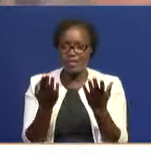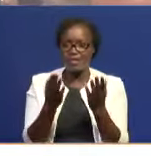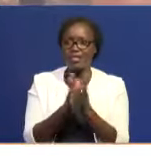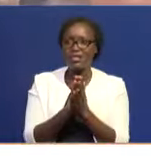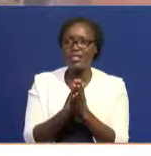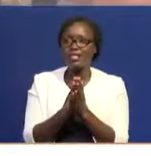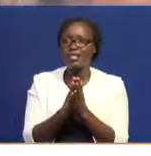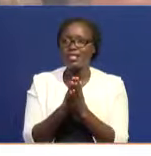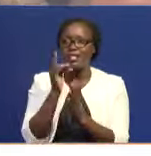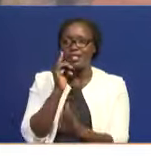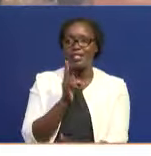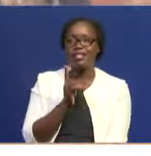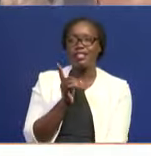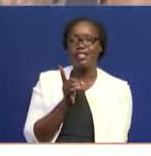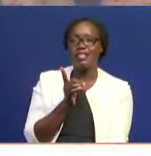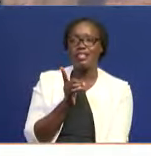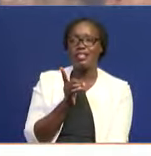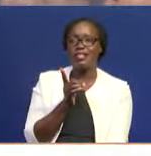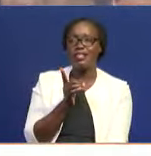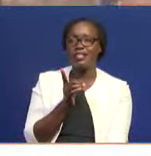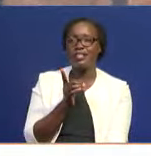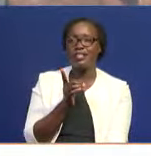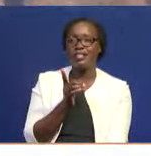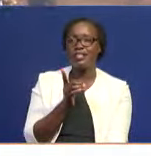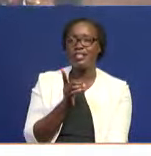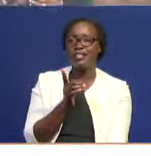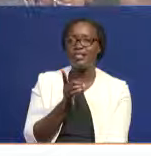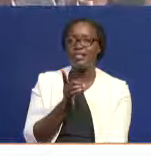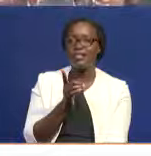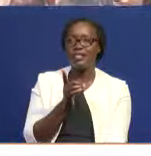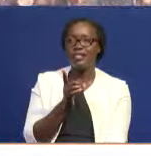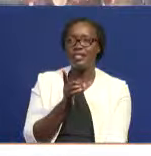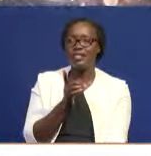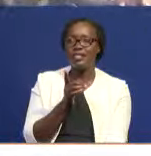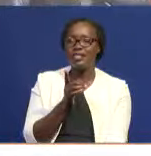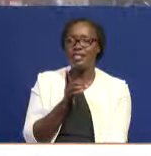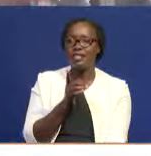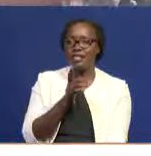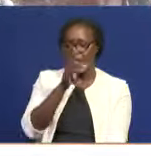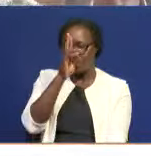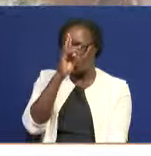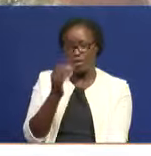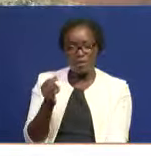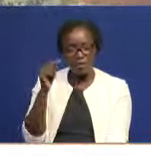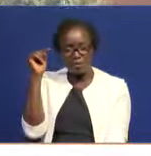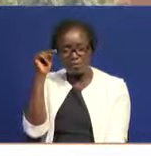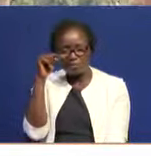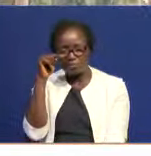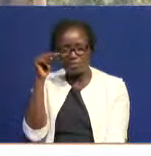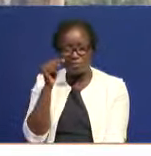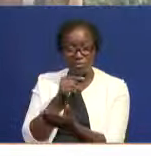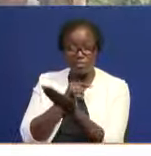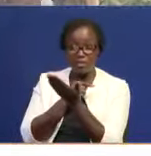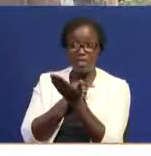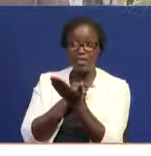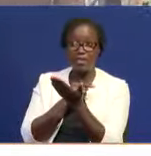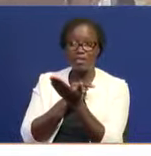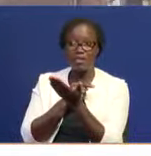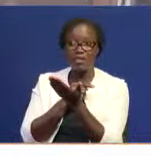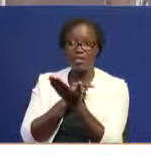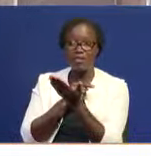see again, there you have it. Those are live images. You can see again, the police have been able to launch a tear gas canisters who are present